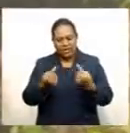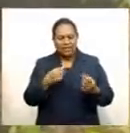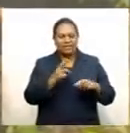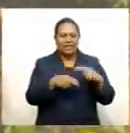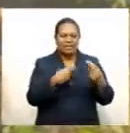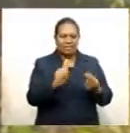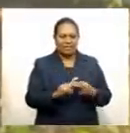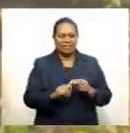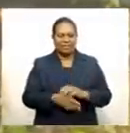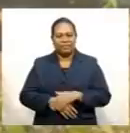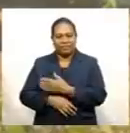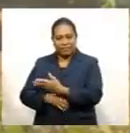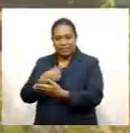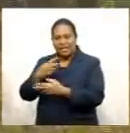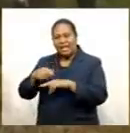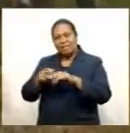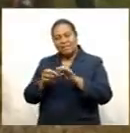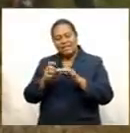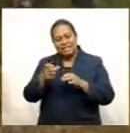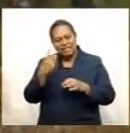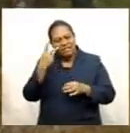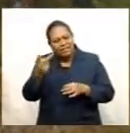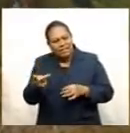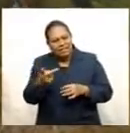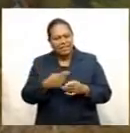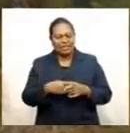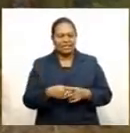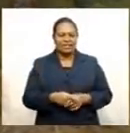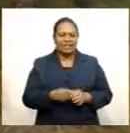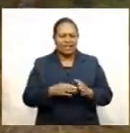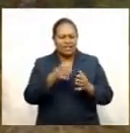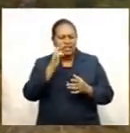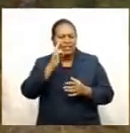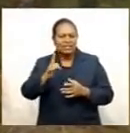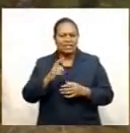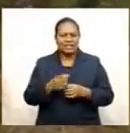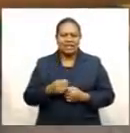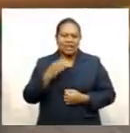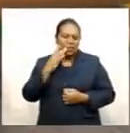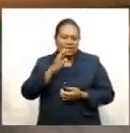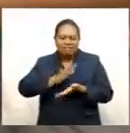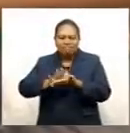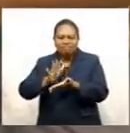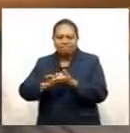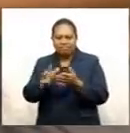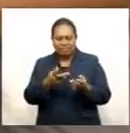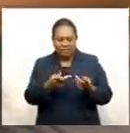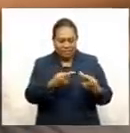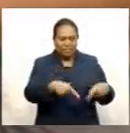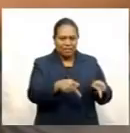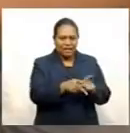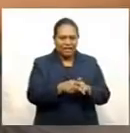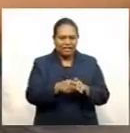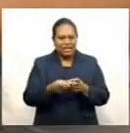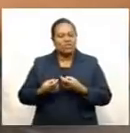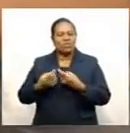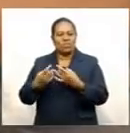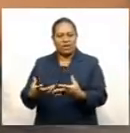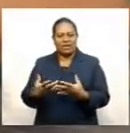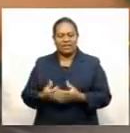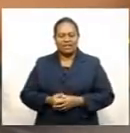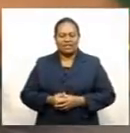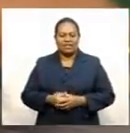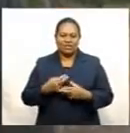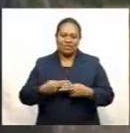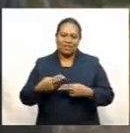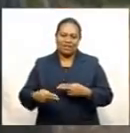News visited the group in the farm, they were clearing land and ready to plant cassava tops for the 14th family.